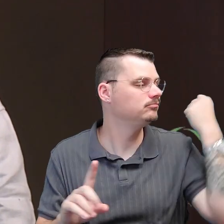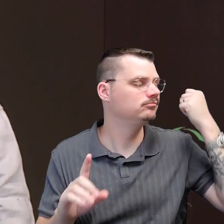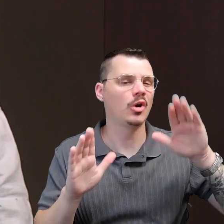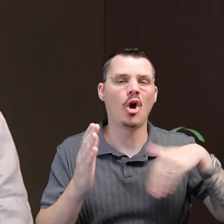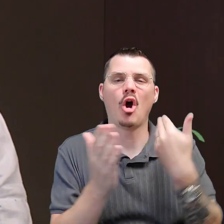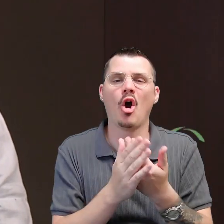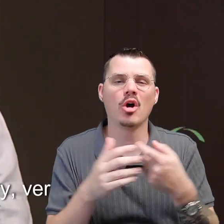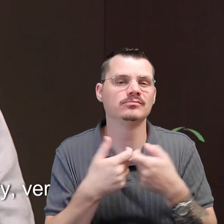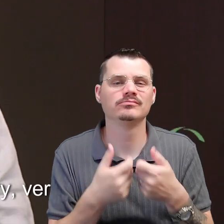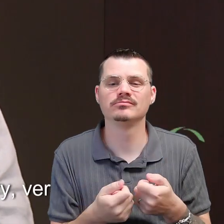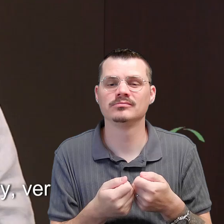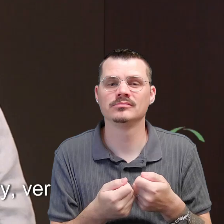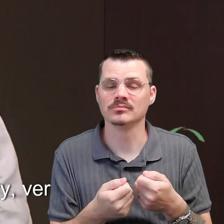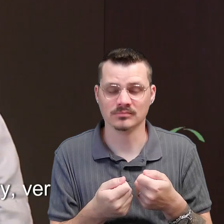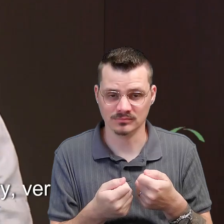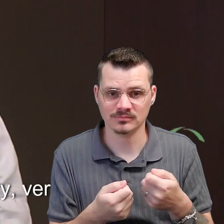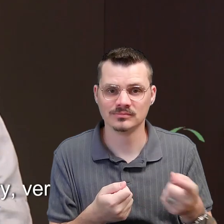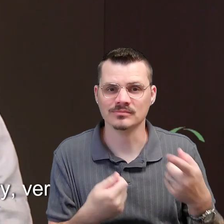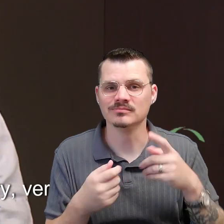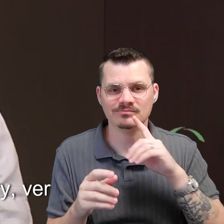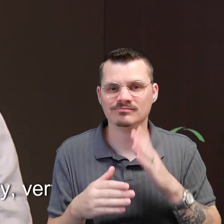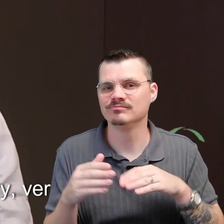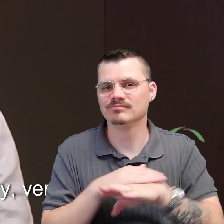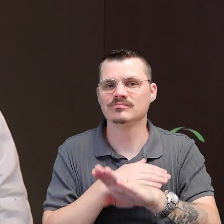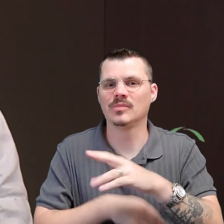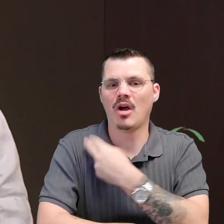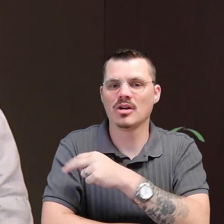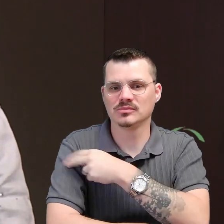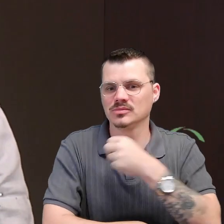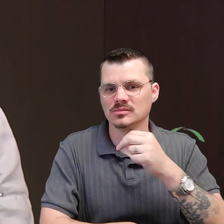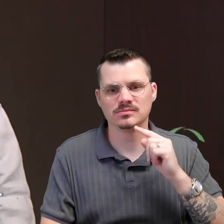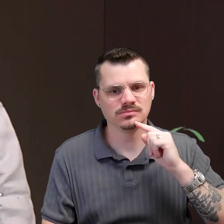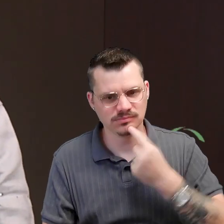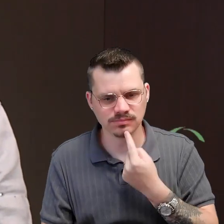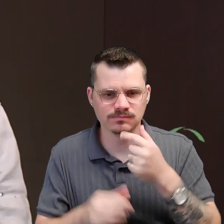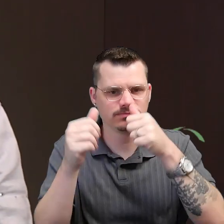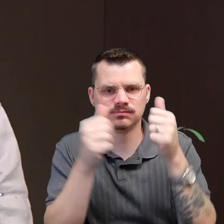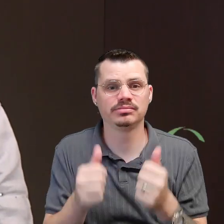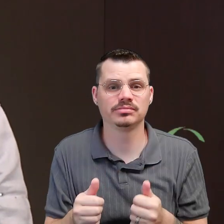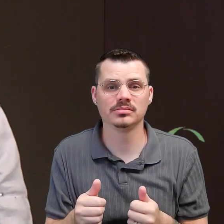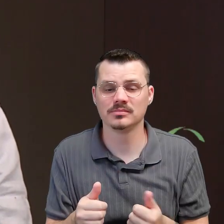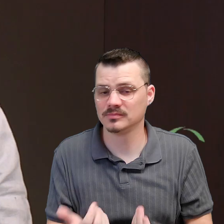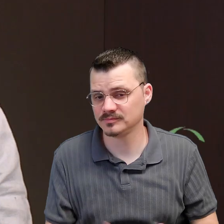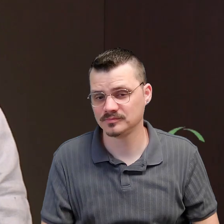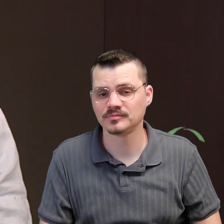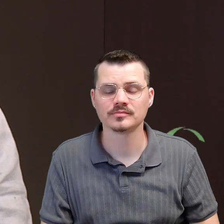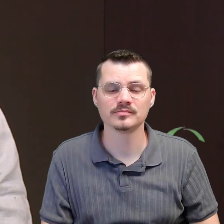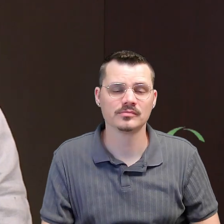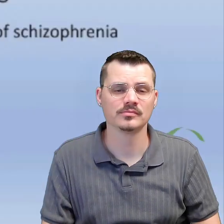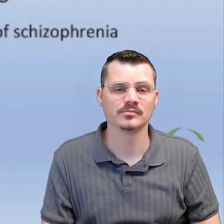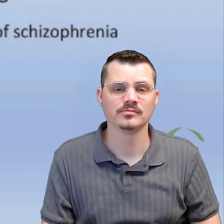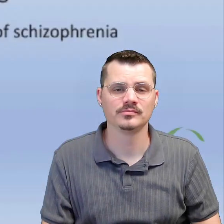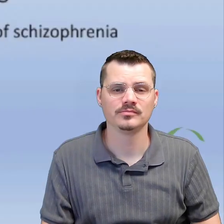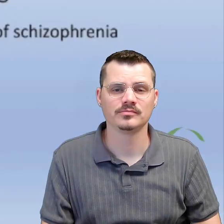electronics, and he ended up back in the hospital in a very, very, very serious state of deterioration.